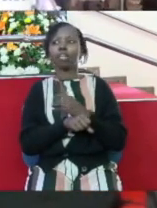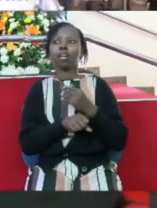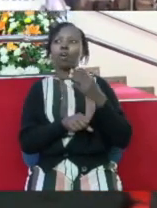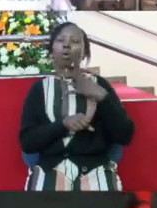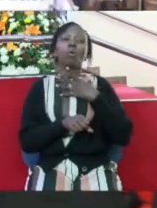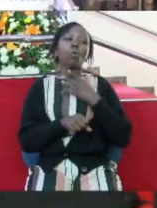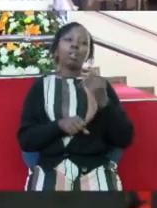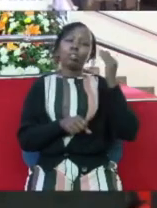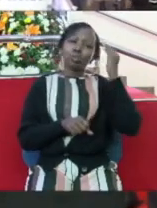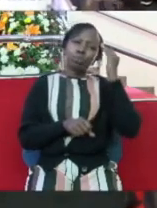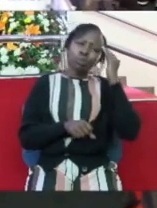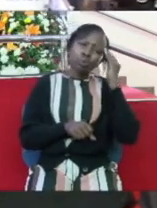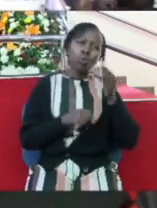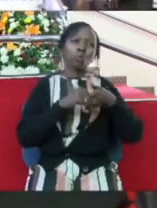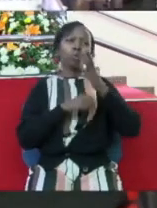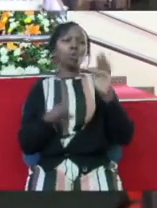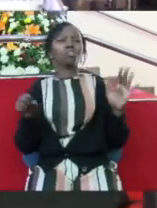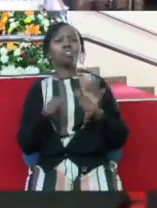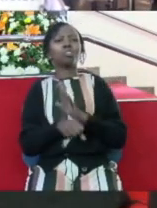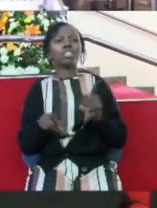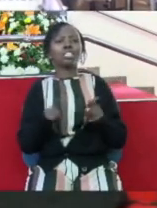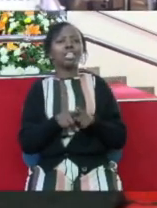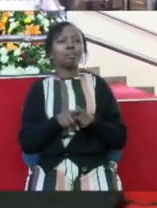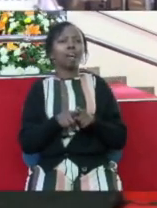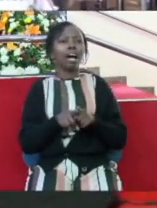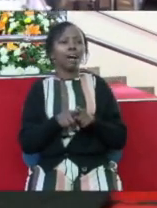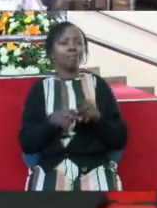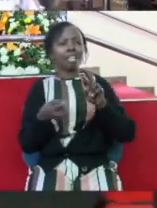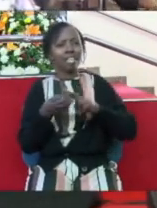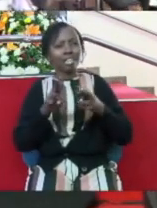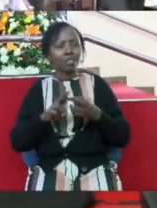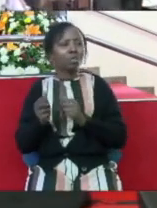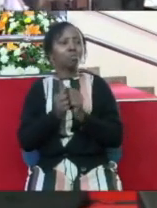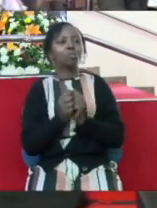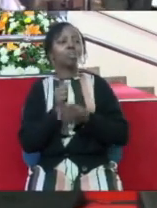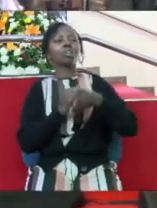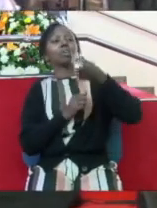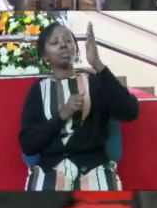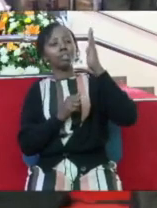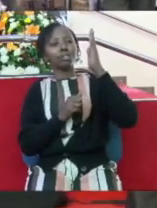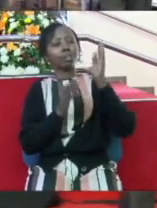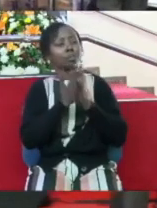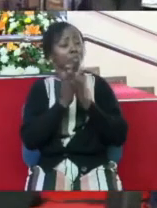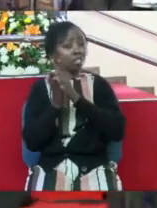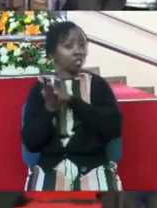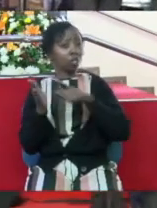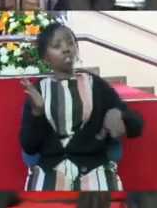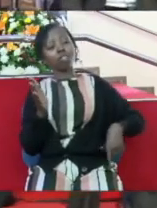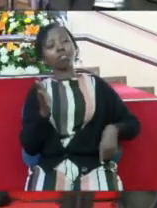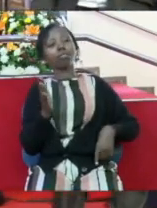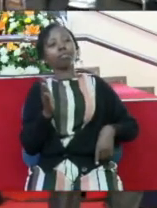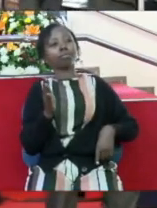have spent time in your presence. Lazima niwe na muda katika uwepo wako. Praise the name of the Lord. Amen. Bwana Yesu asifiwe.